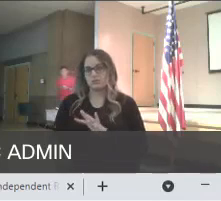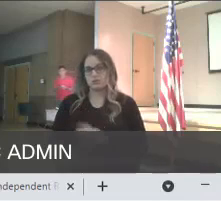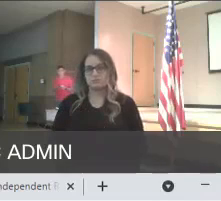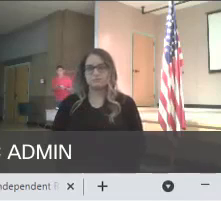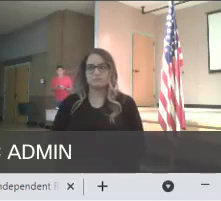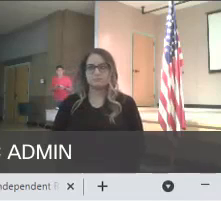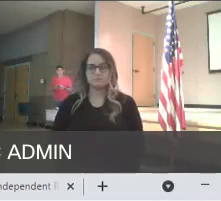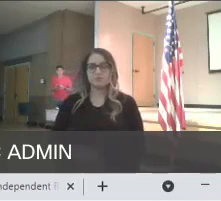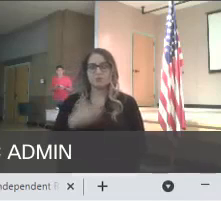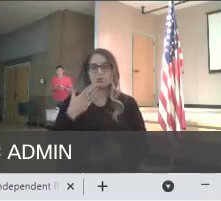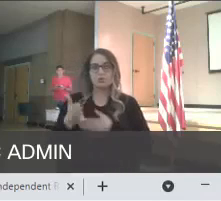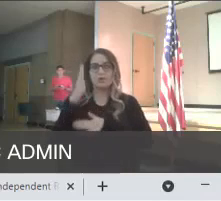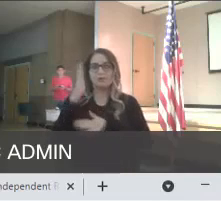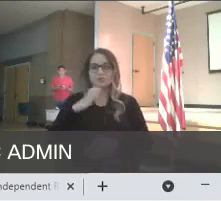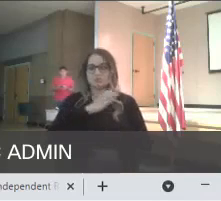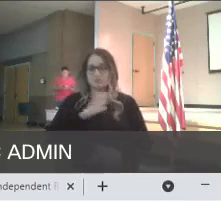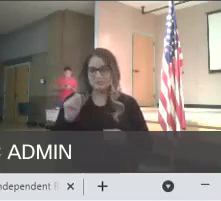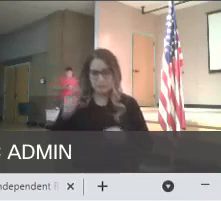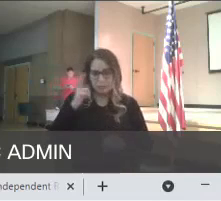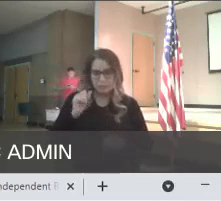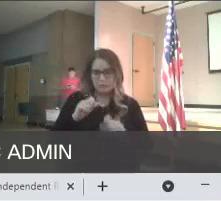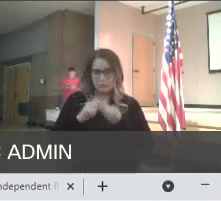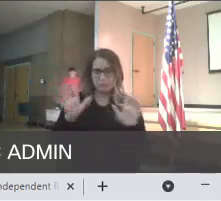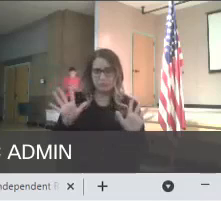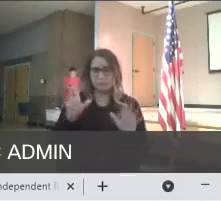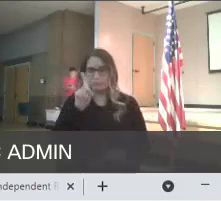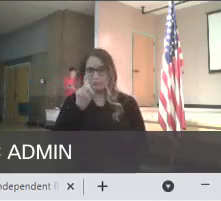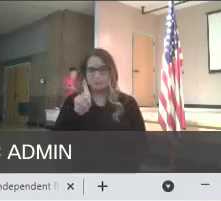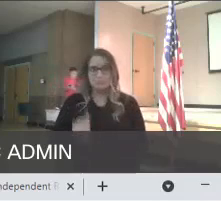Good afternoon, commissioners. Can you hear me all right?